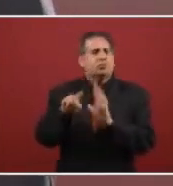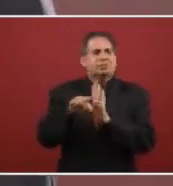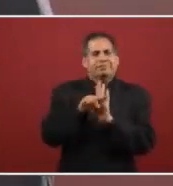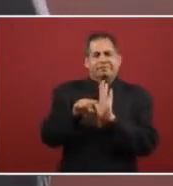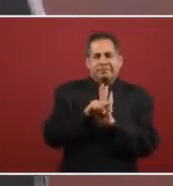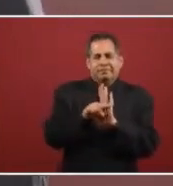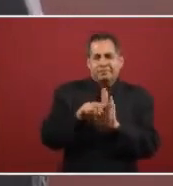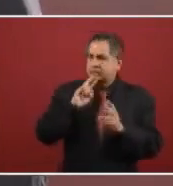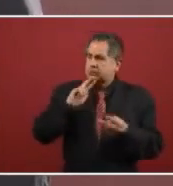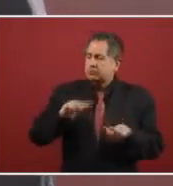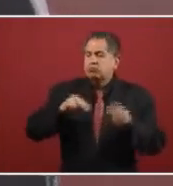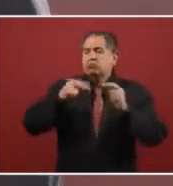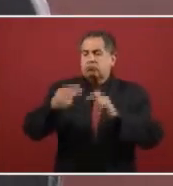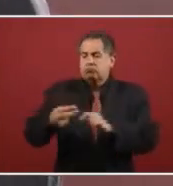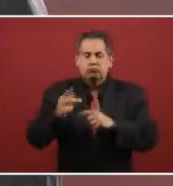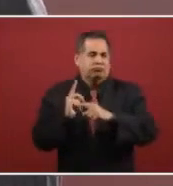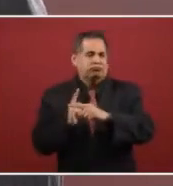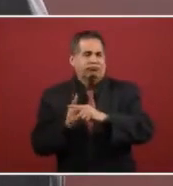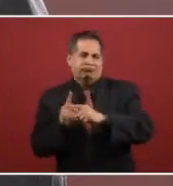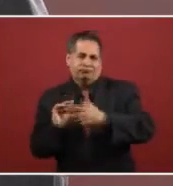Or I could make it negative,